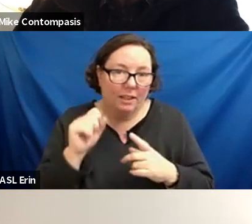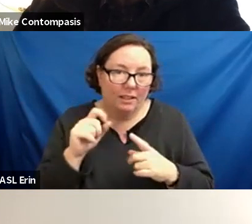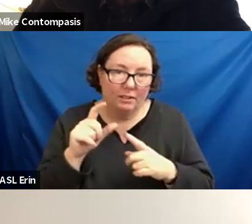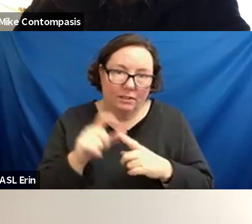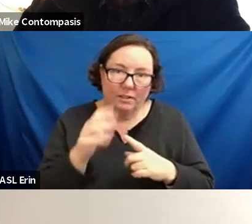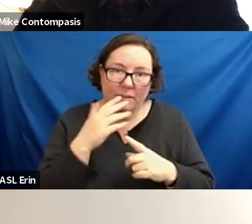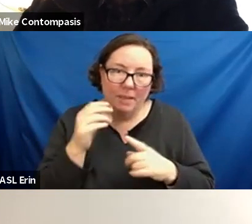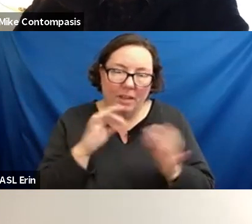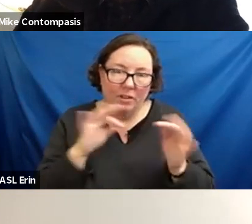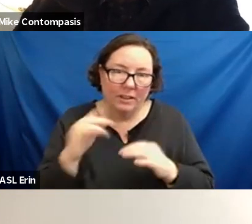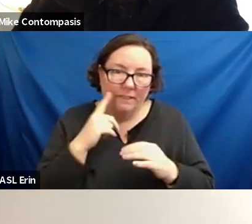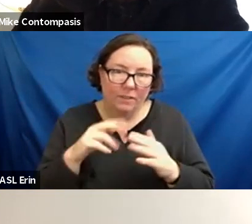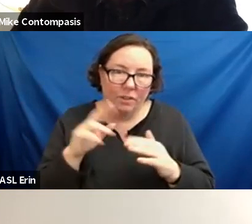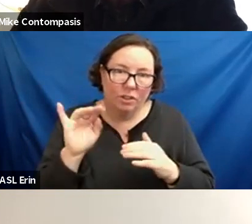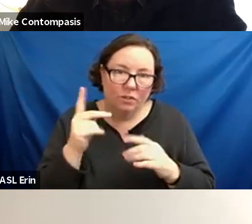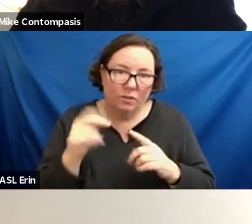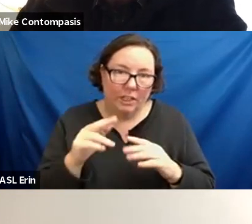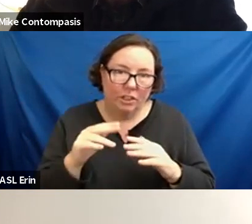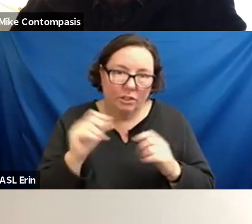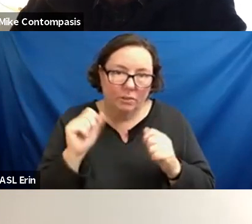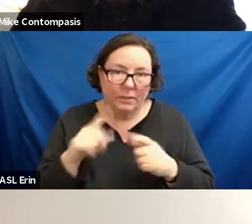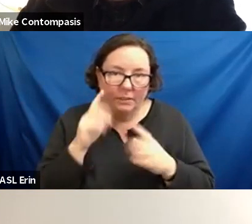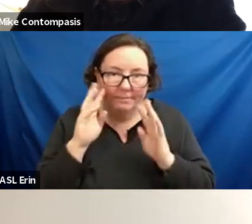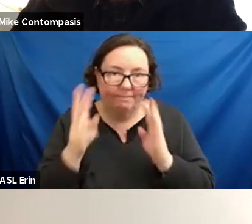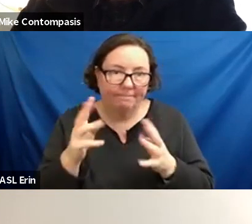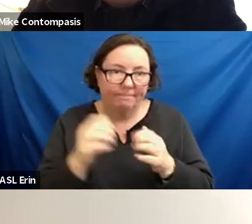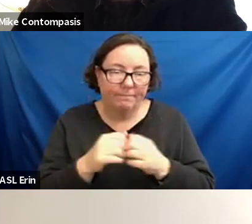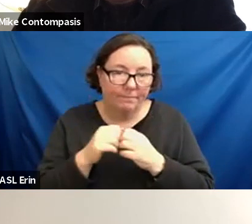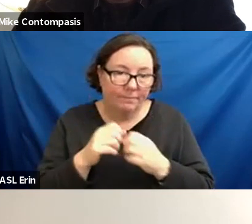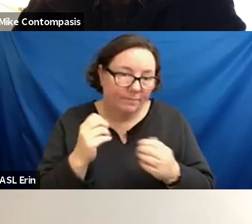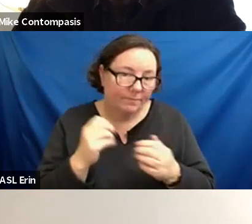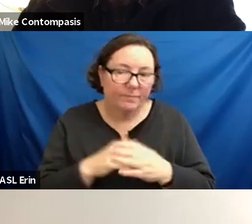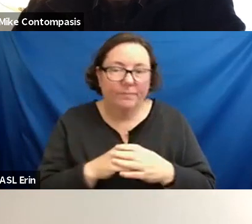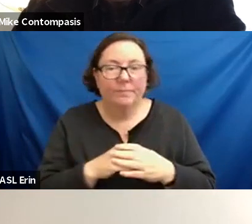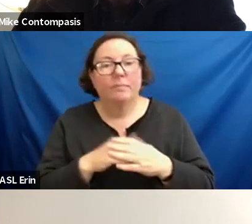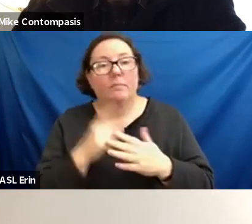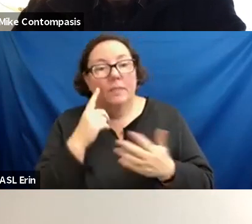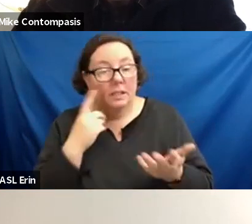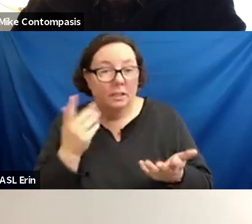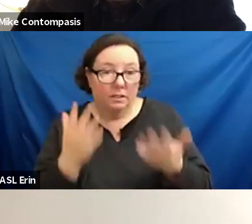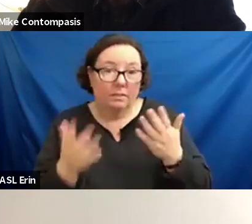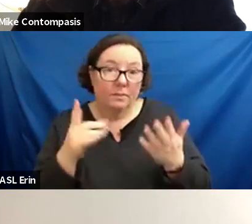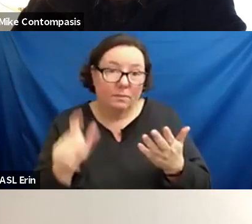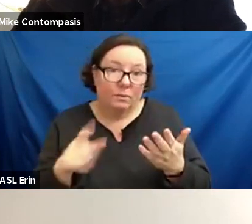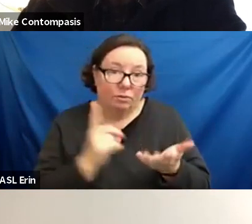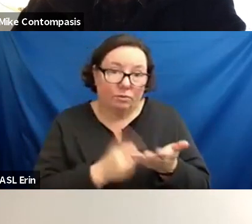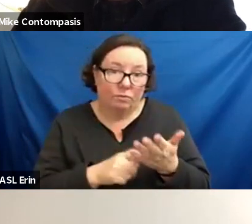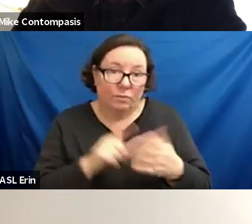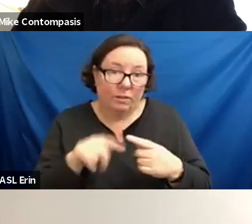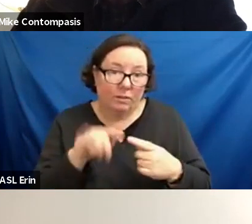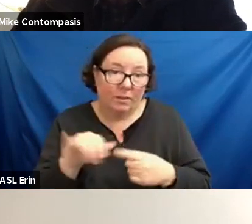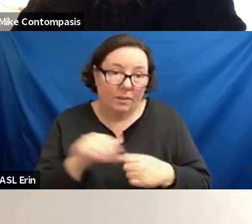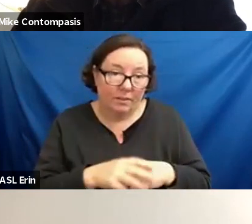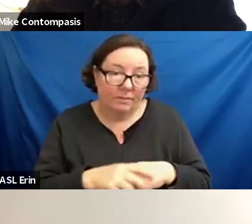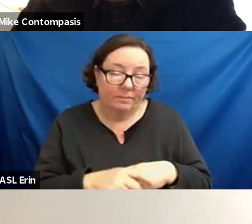definition of rigor that we can come to consensus on. So I think we probably should discuss